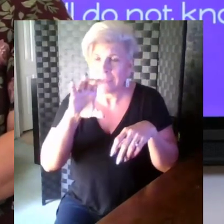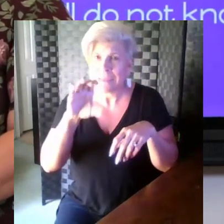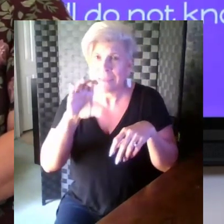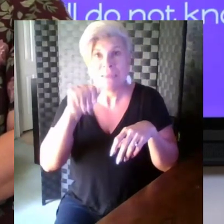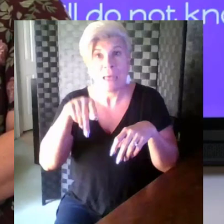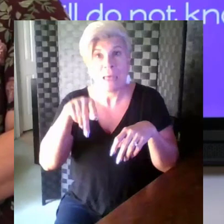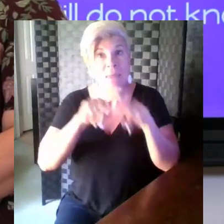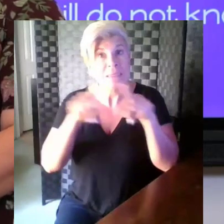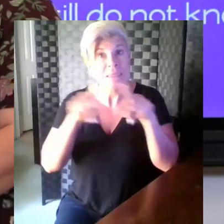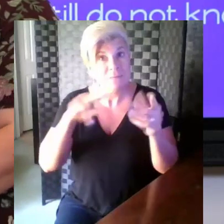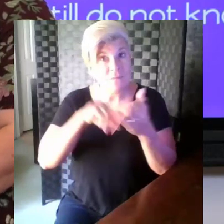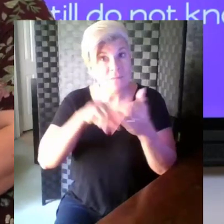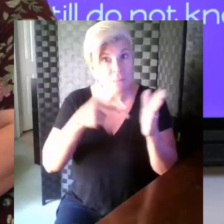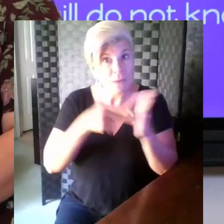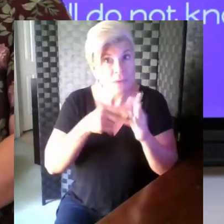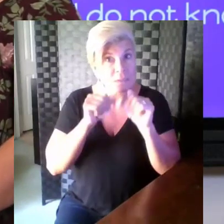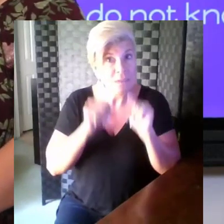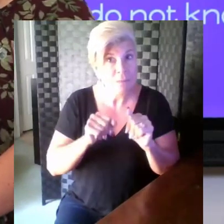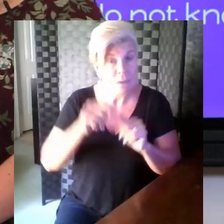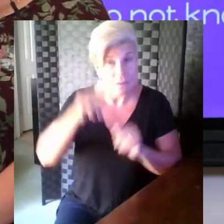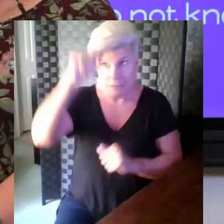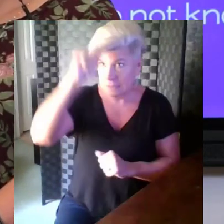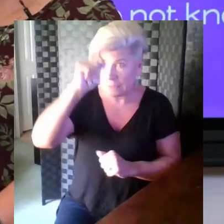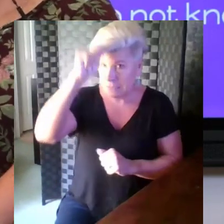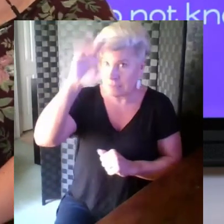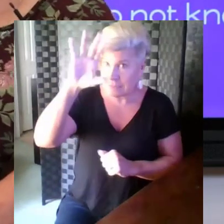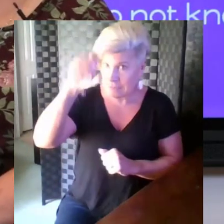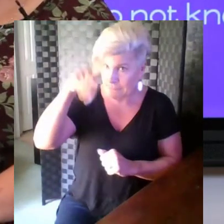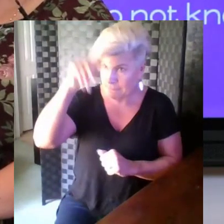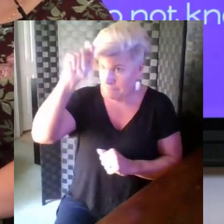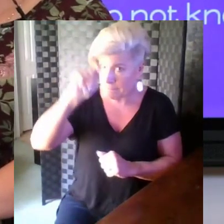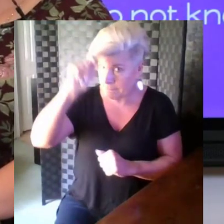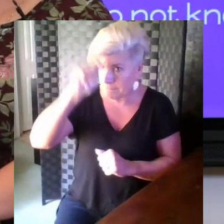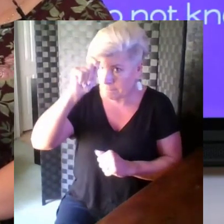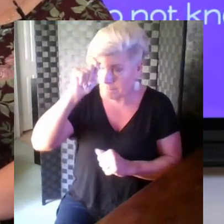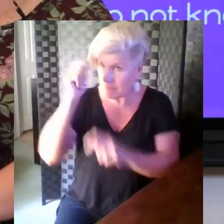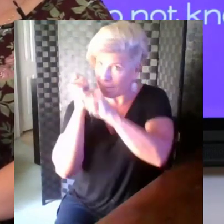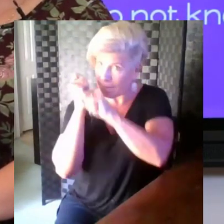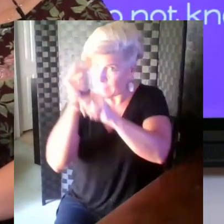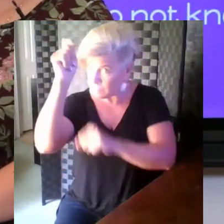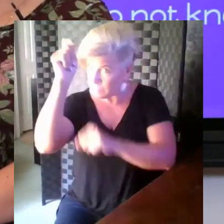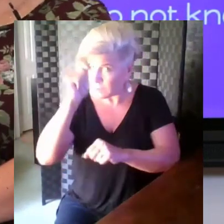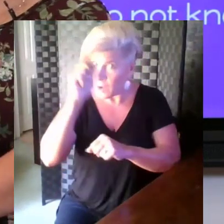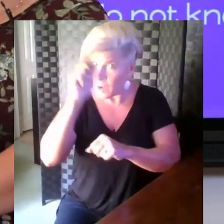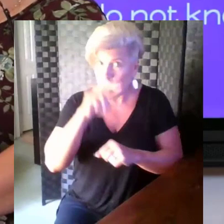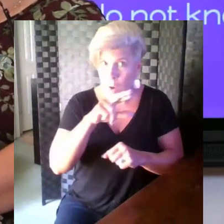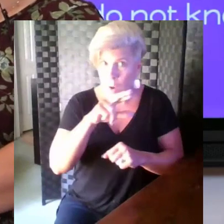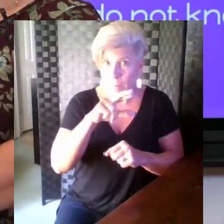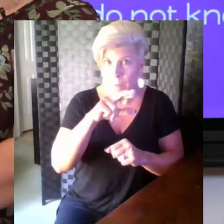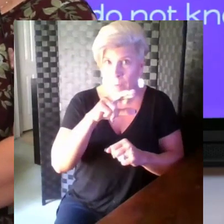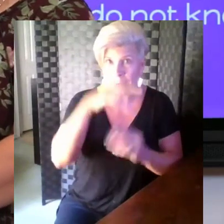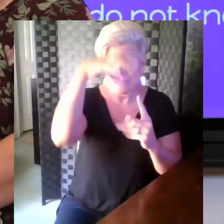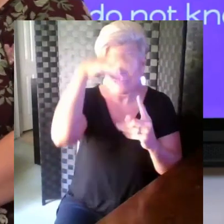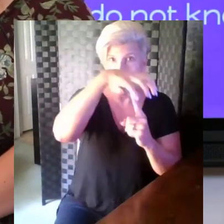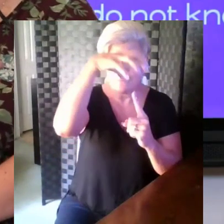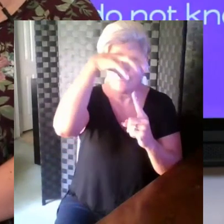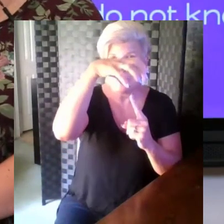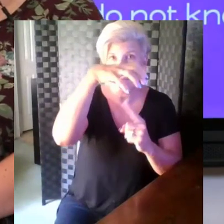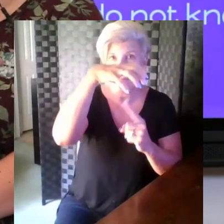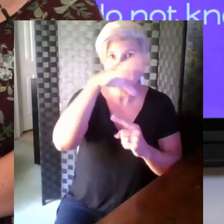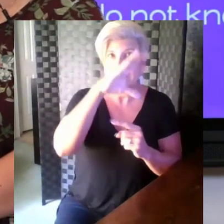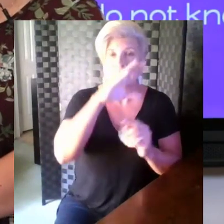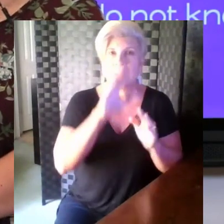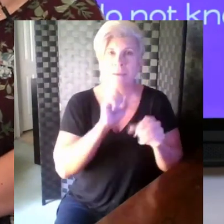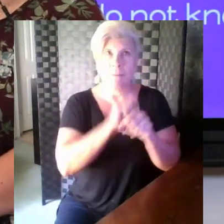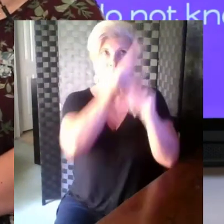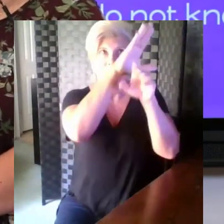has different meanings. It can mean something that you put on your head, like a baseball cap, or it can mean the top part of a